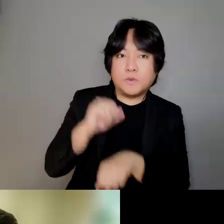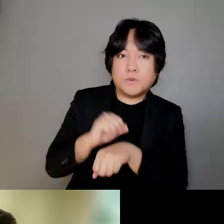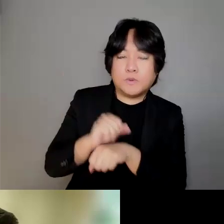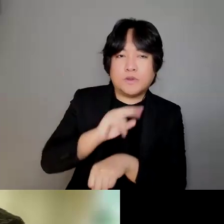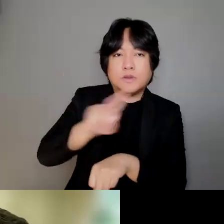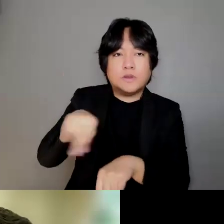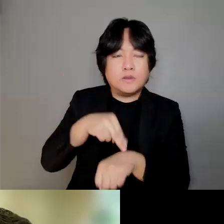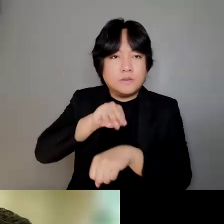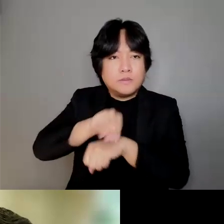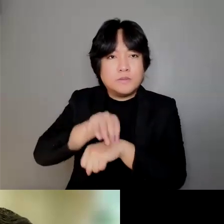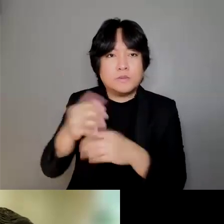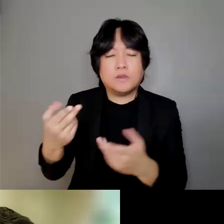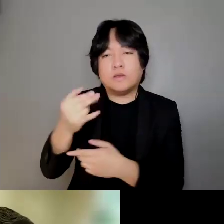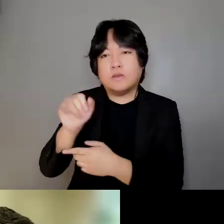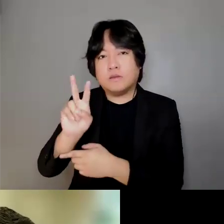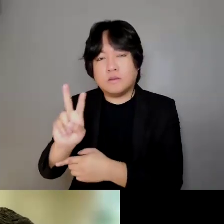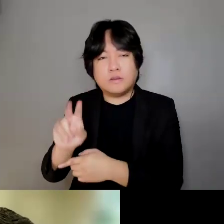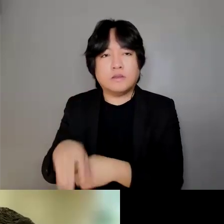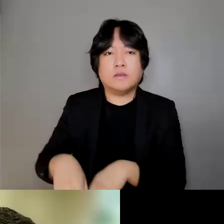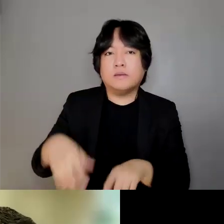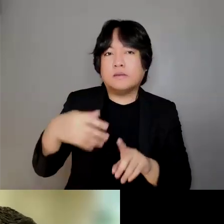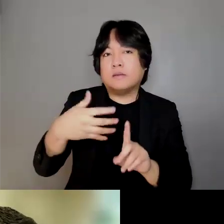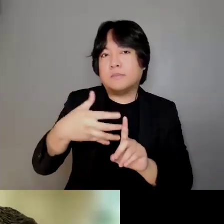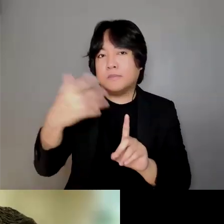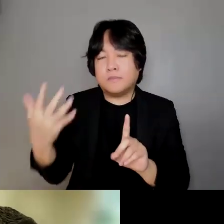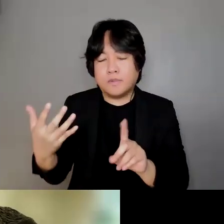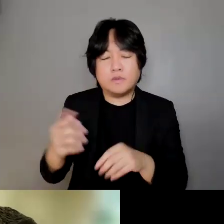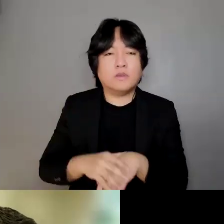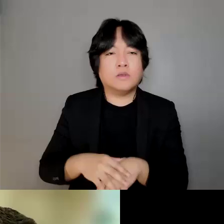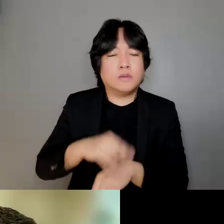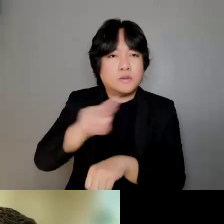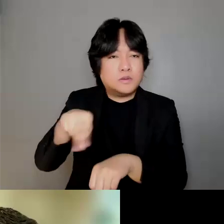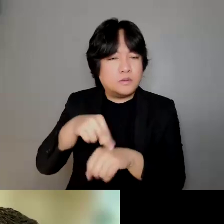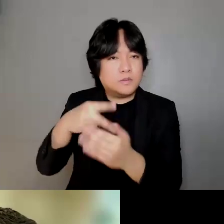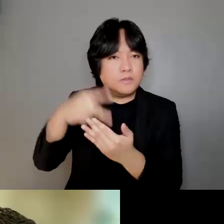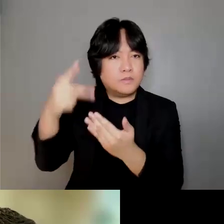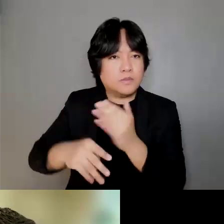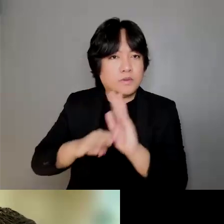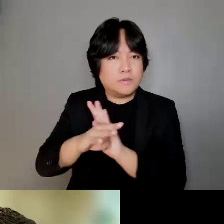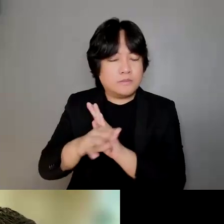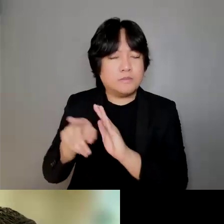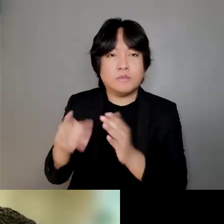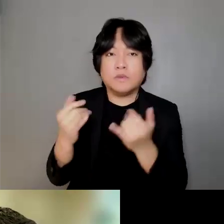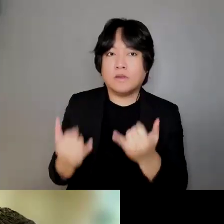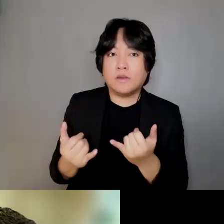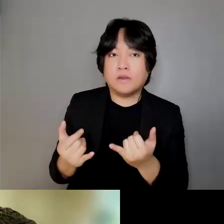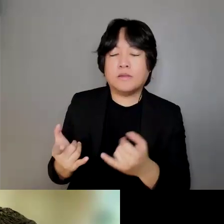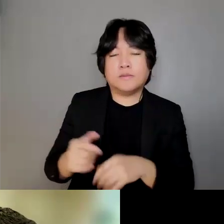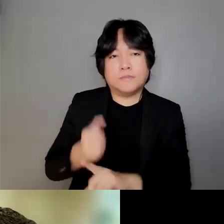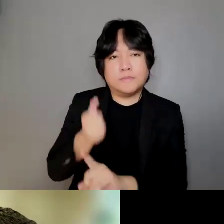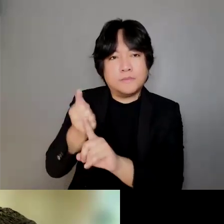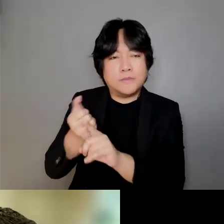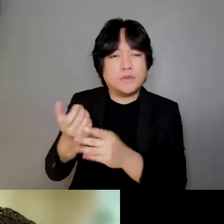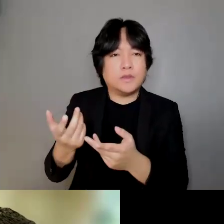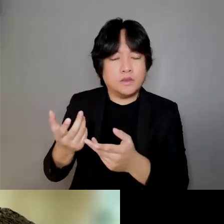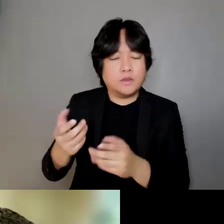consultant on HIV and LGBTI of the United Nations Development Program. And at present, Xavier's research direction is